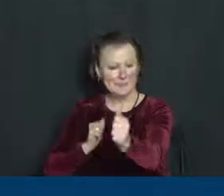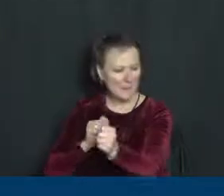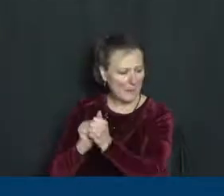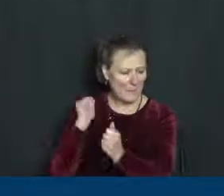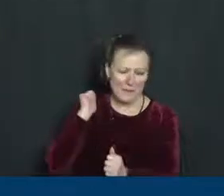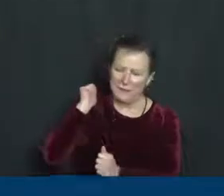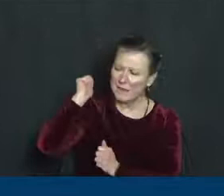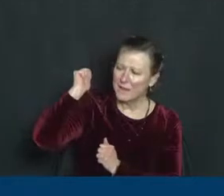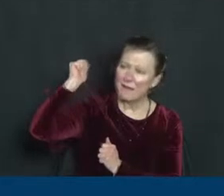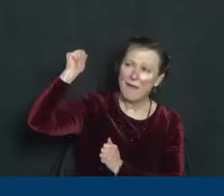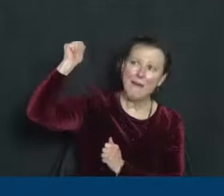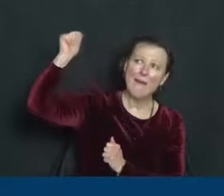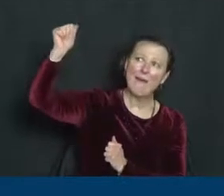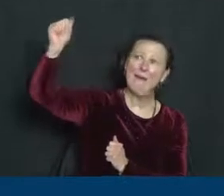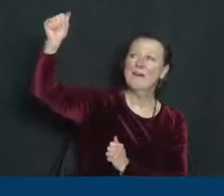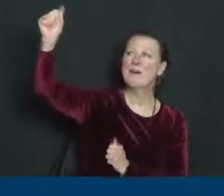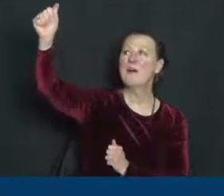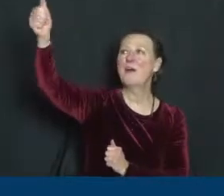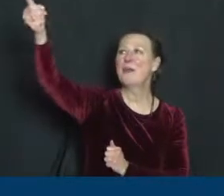east,